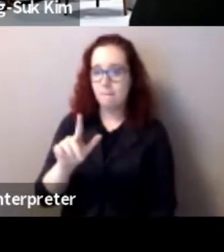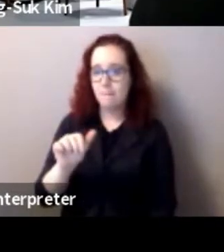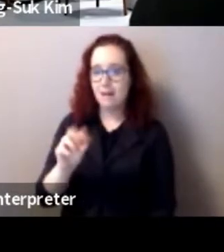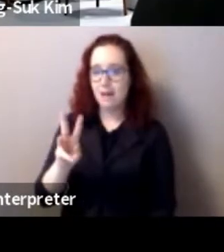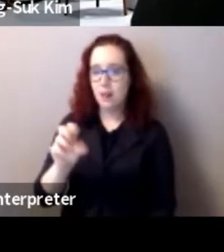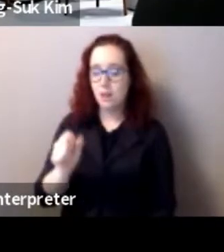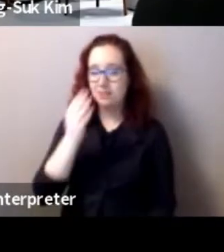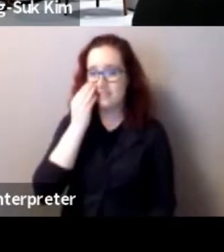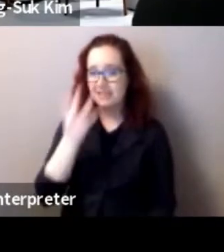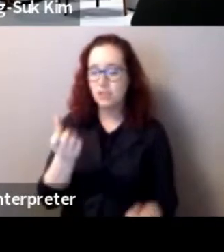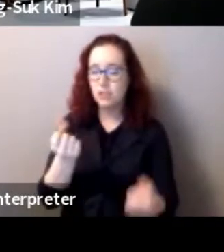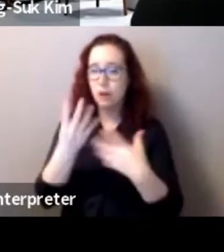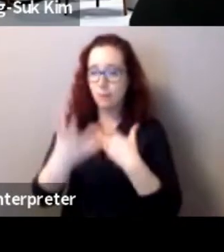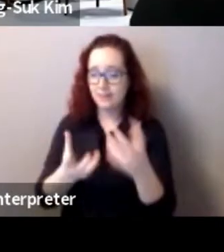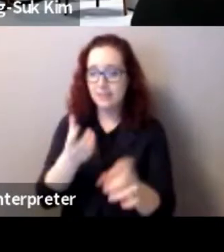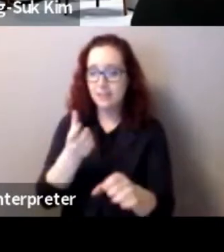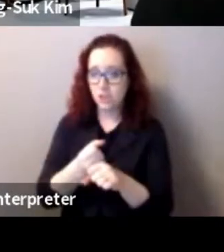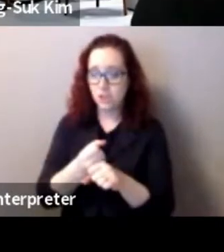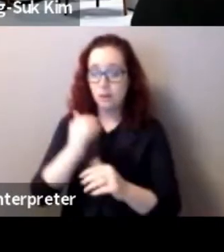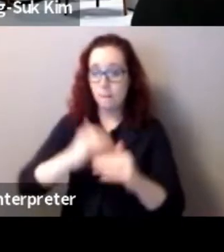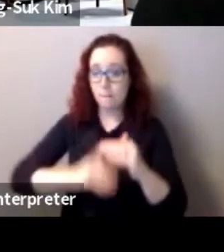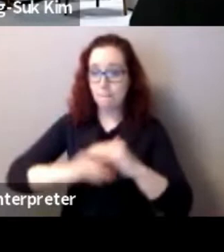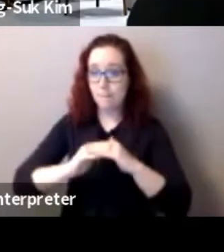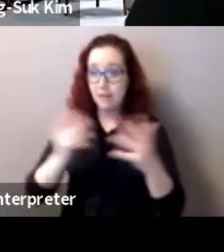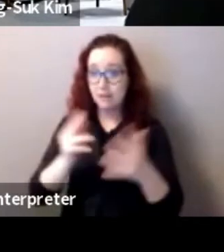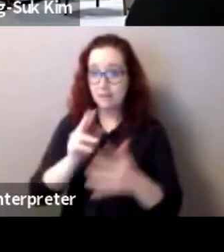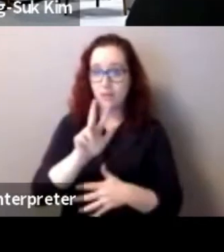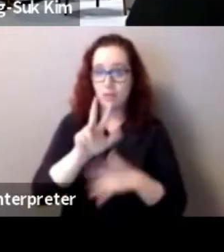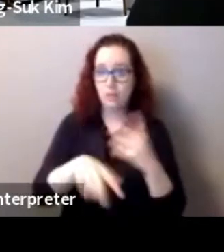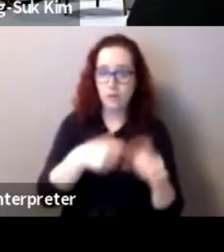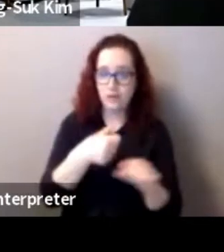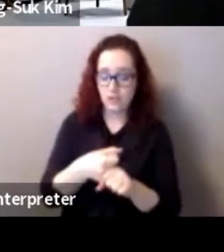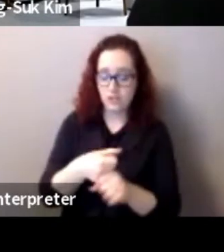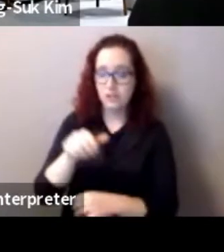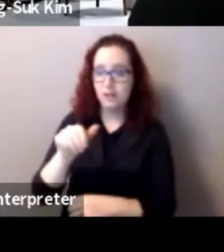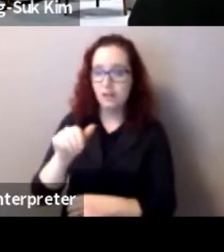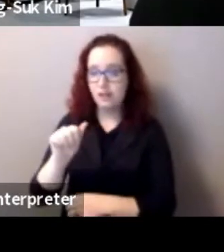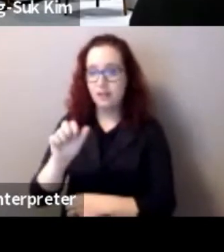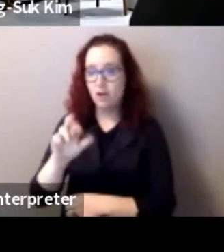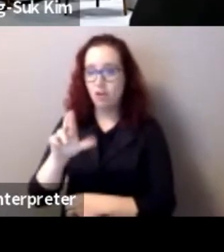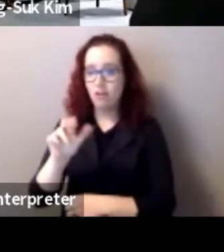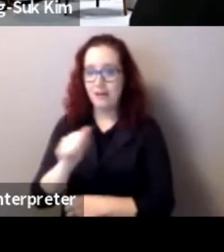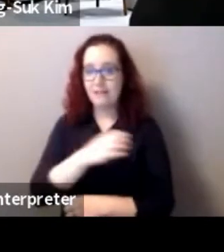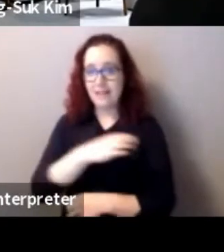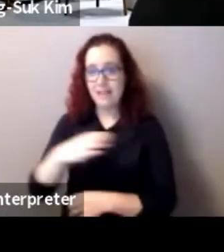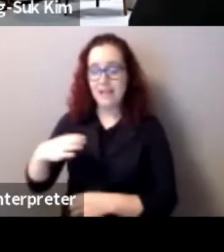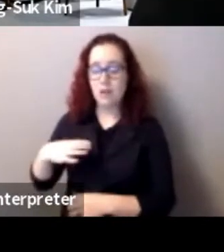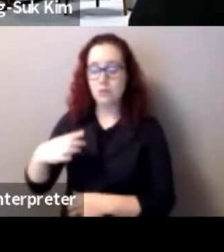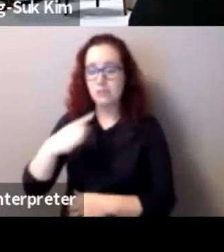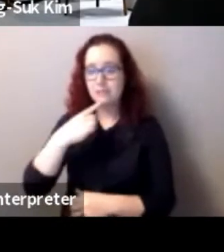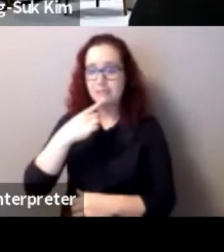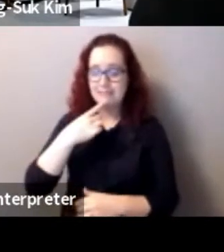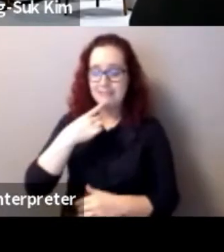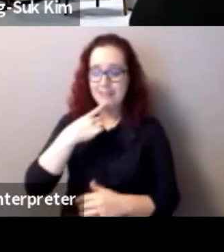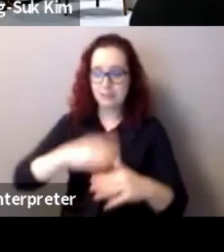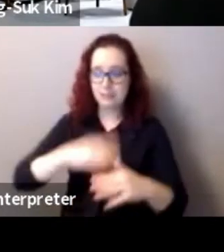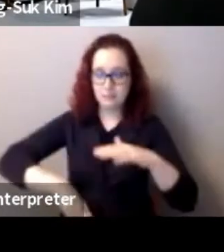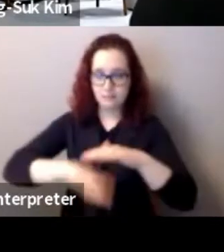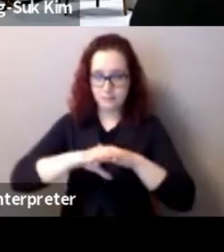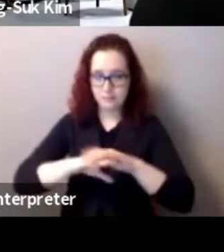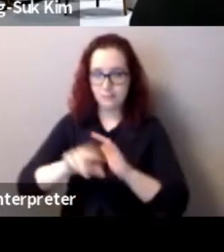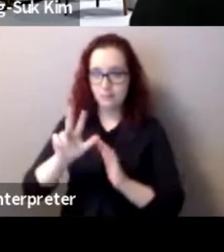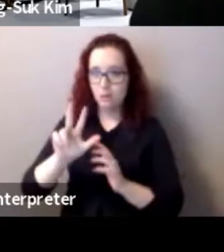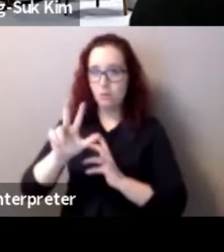all SIGs is 3 consecutive years. AERA Council has said that no individual can serve in the same SIG role for more than